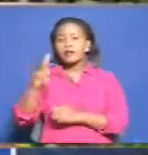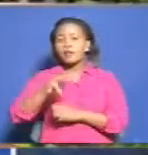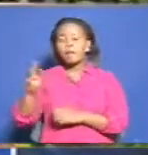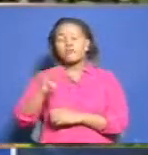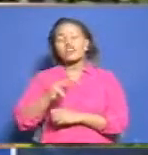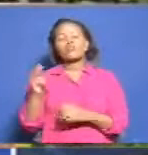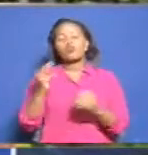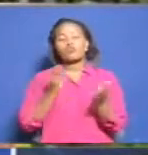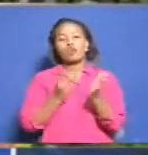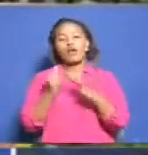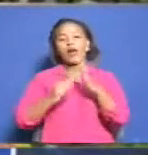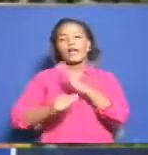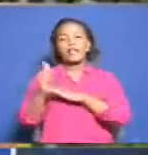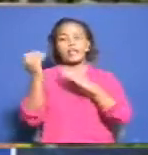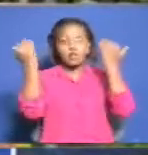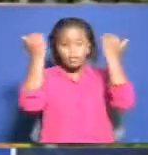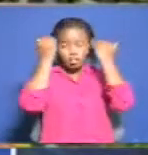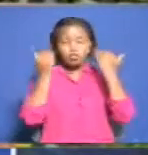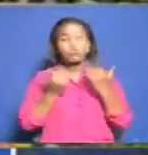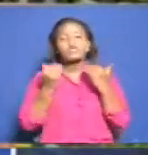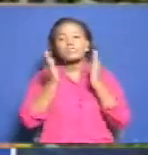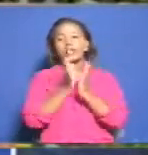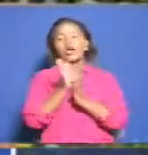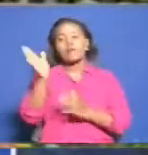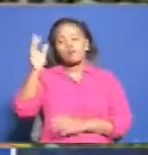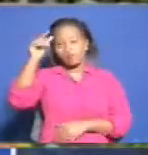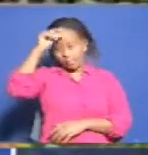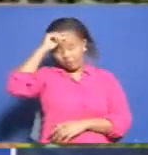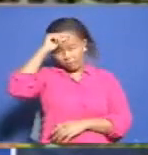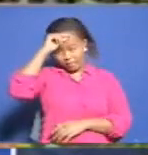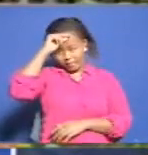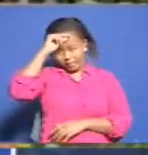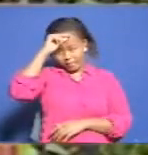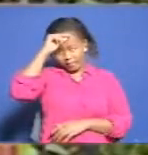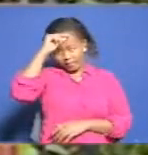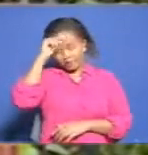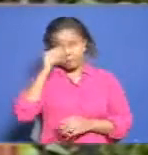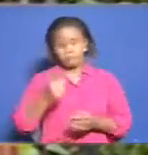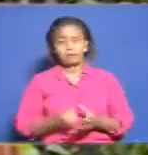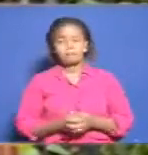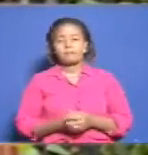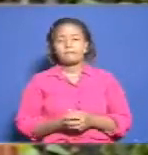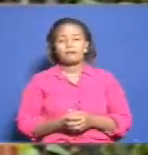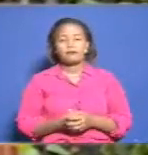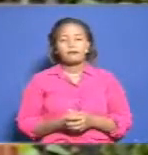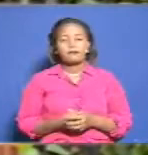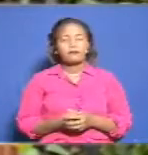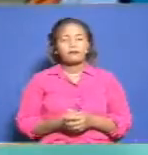government. For Channel One News, I'm Ben Troy Njue from the Supreme Court.